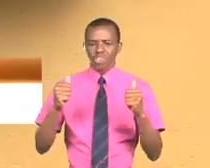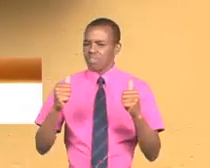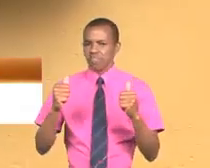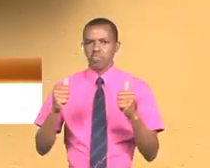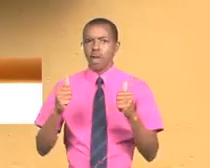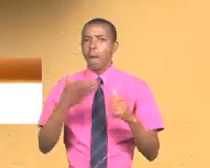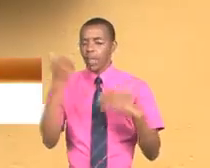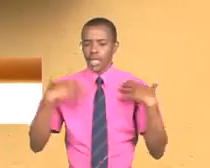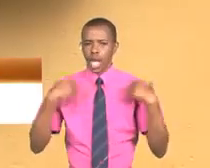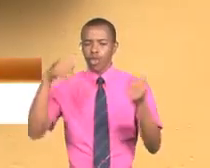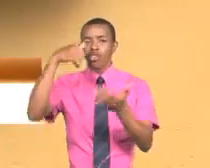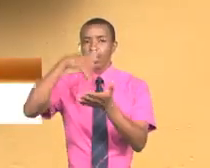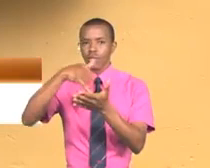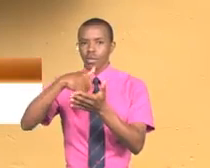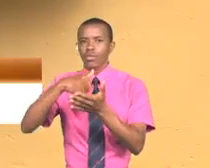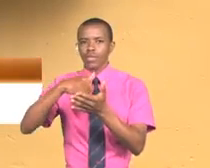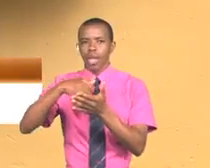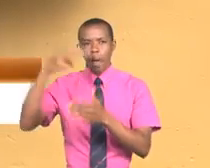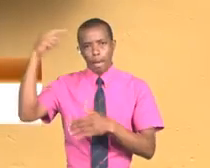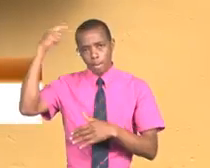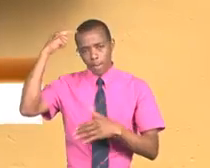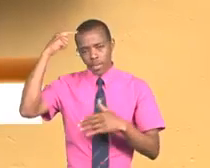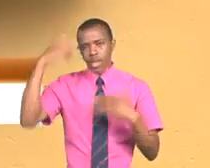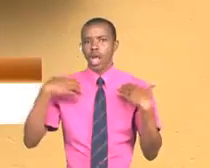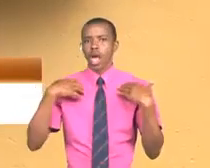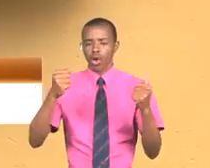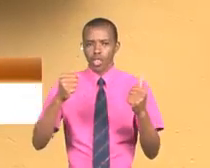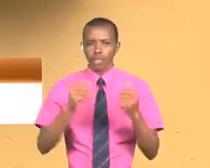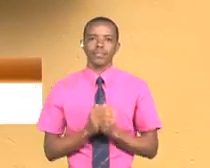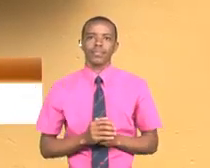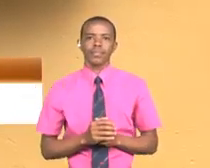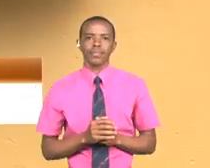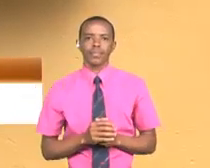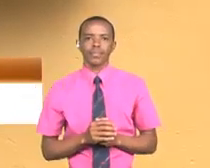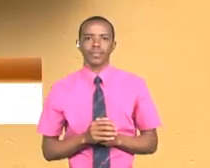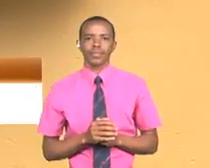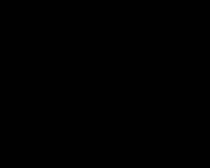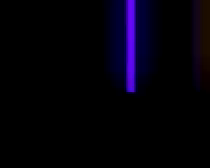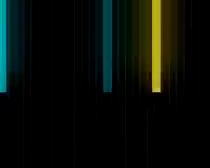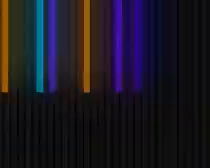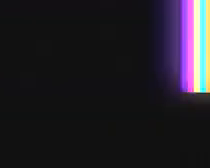afya bora inajumlisha afya bora ya kiakili. Fatma Ngwena, Switch TV.